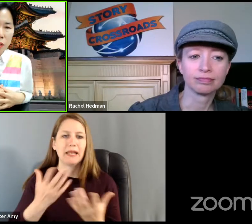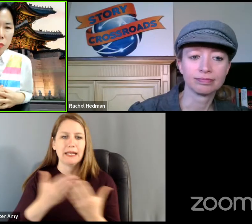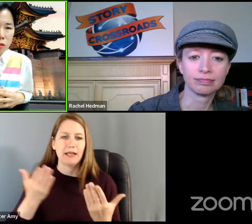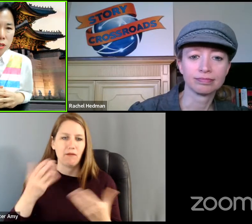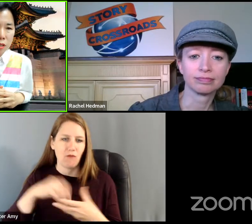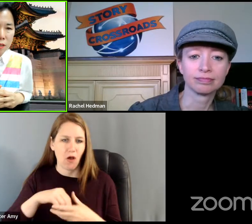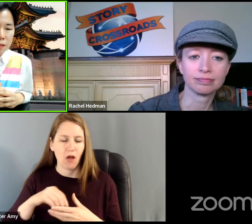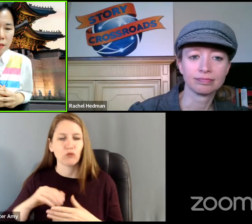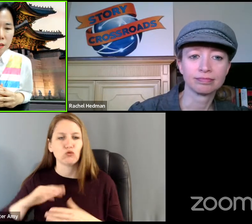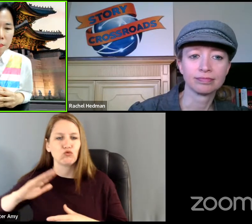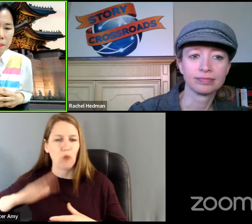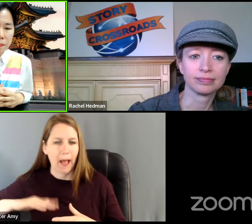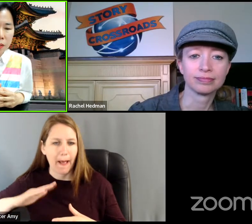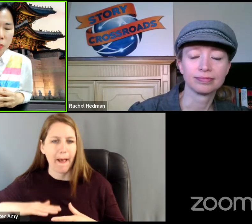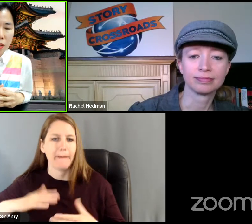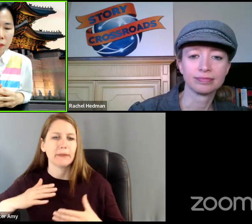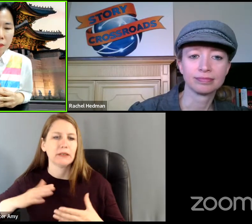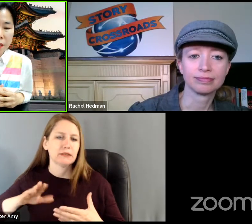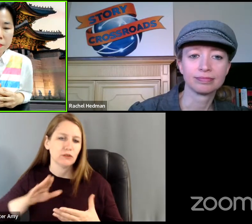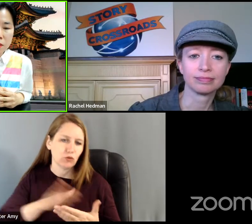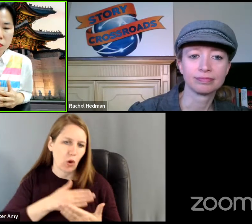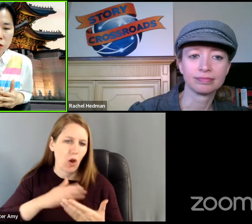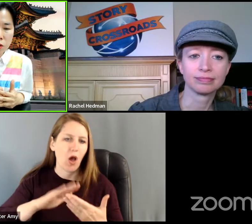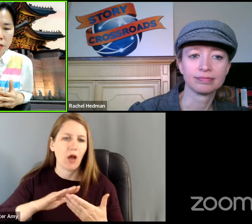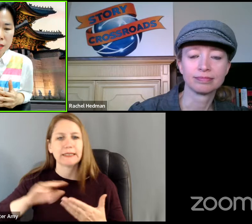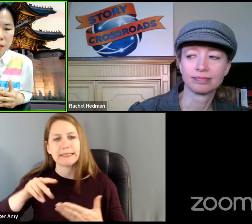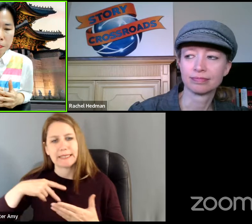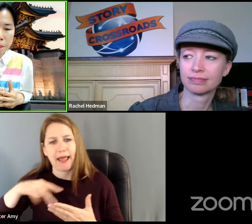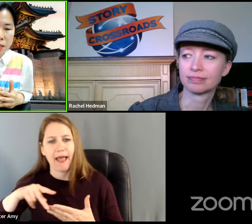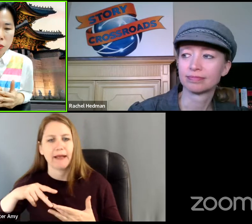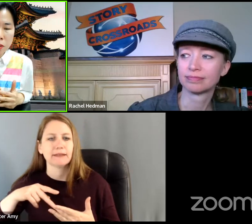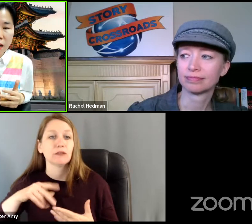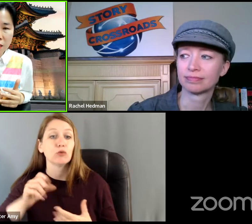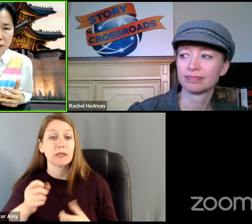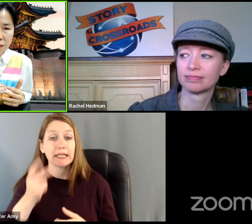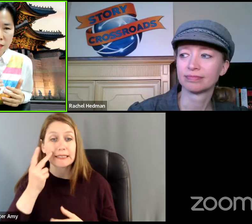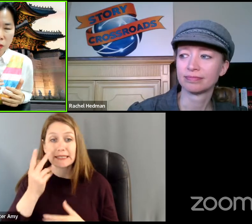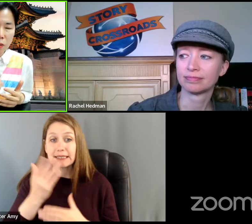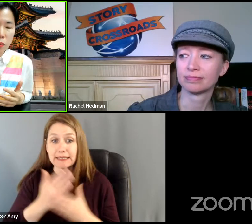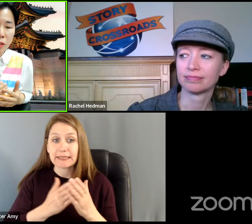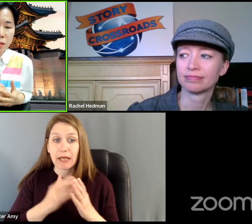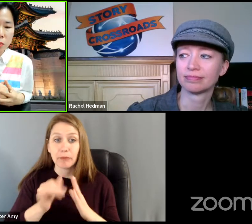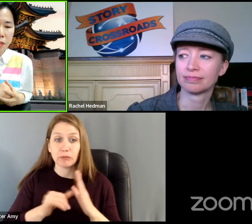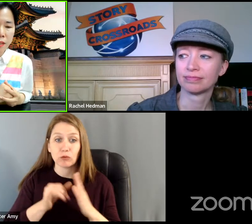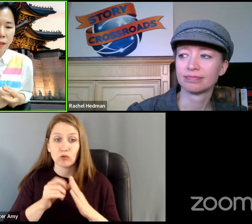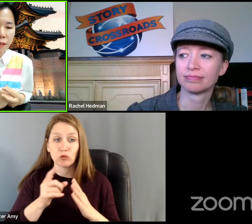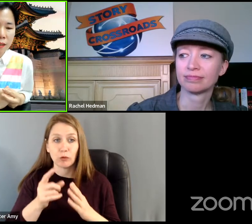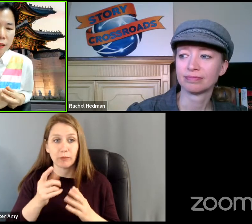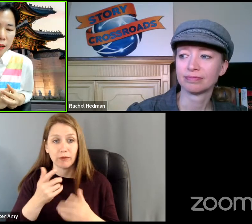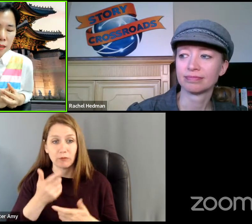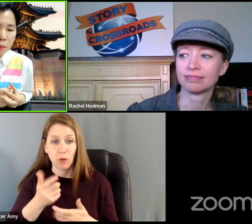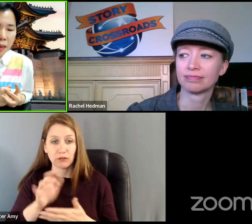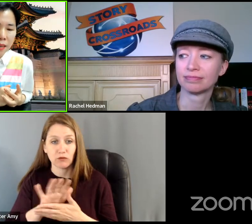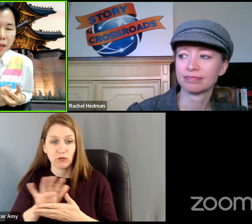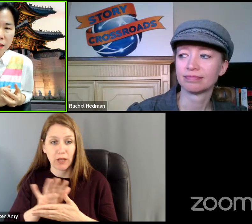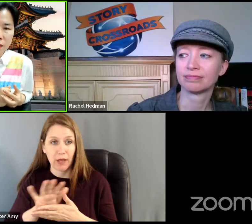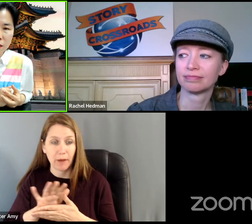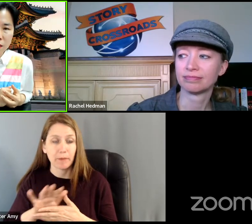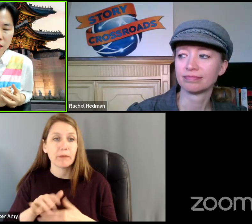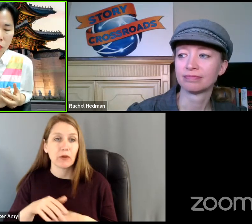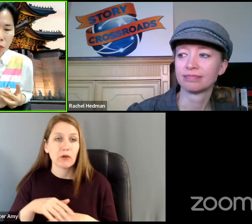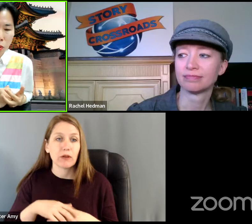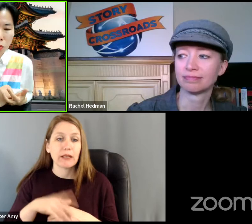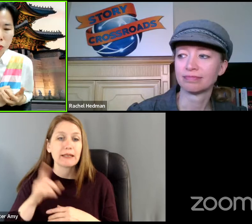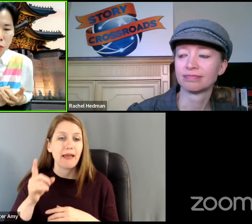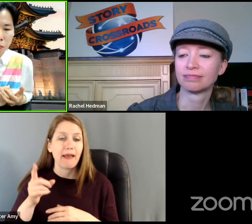You can watch some Korean films featuring a Panzuri artist, a great storyteller, as the main